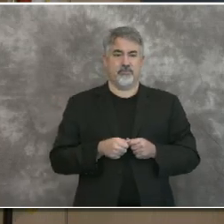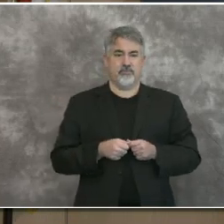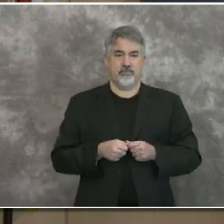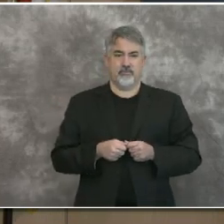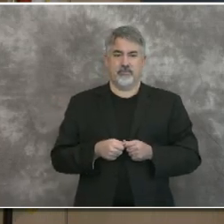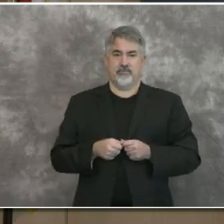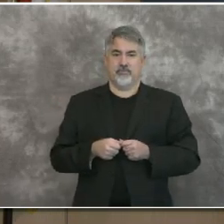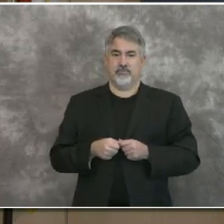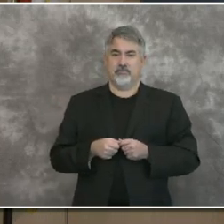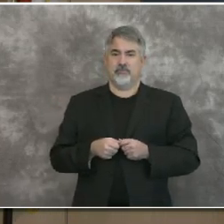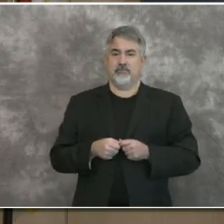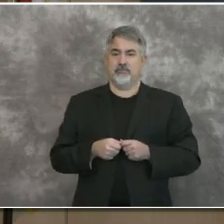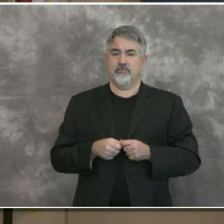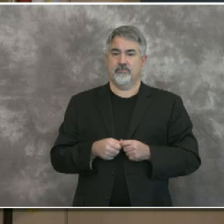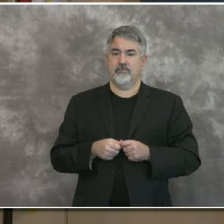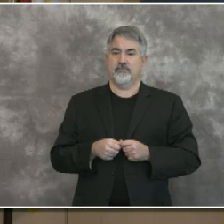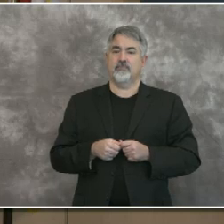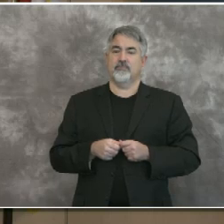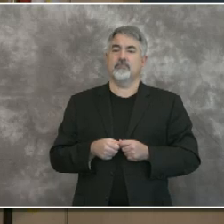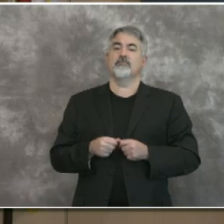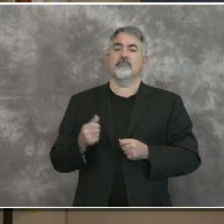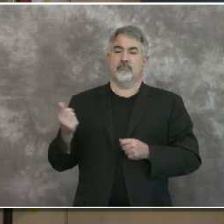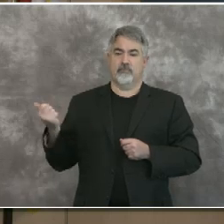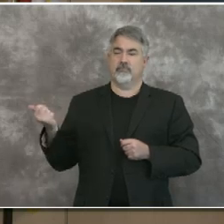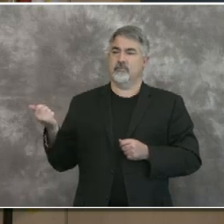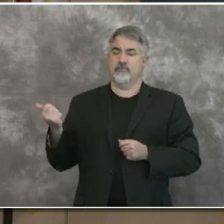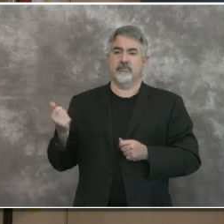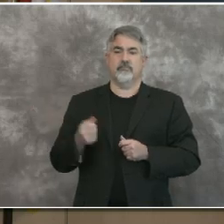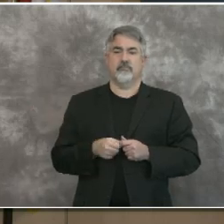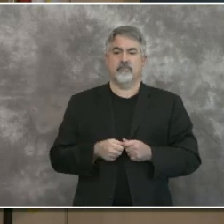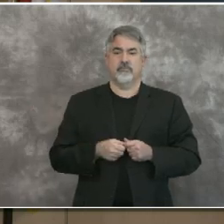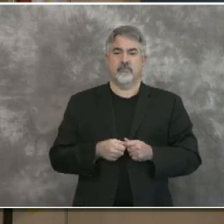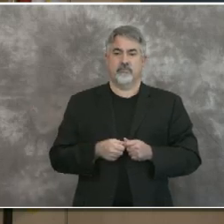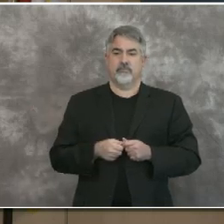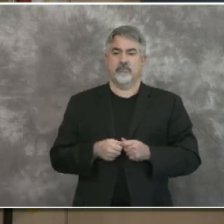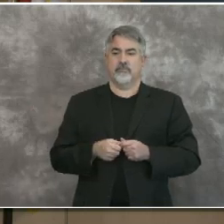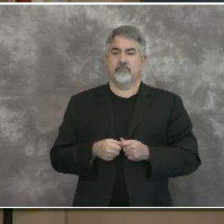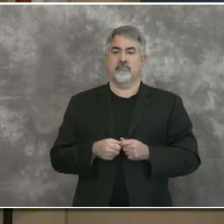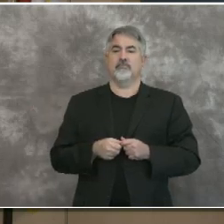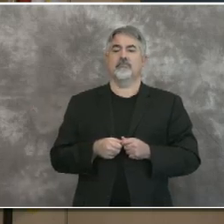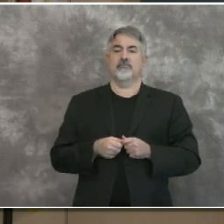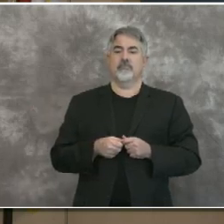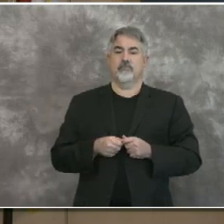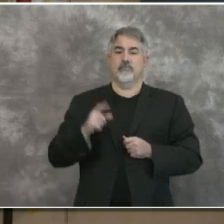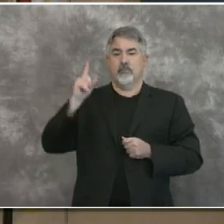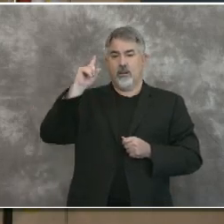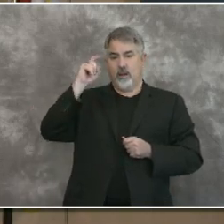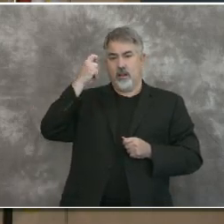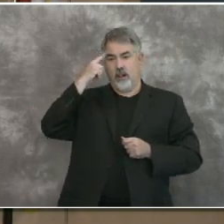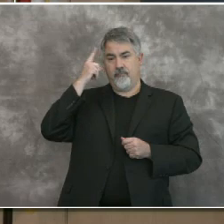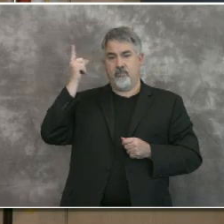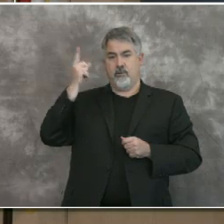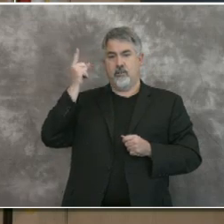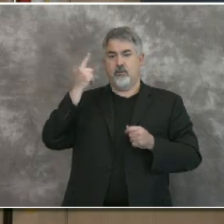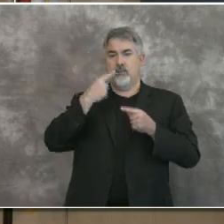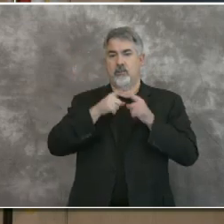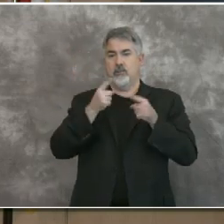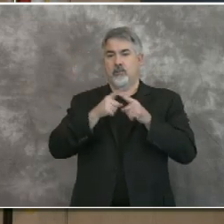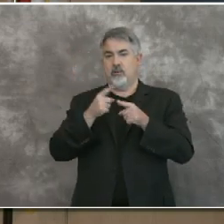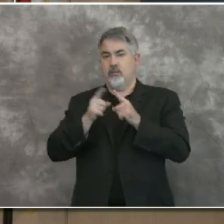order, and it is also their authority that oversees those entities. So we would direct you to the governor's office on that.